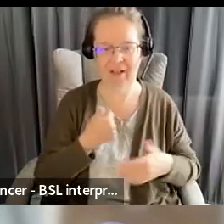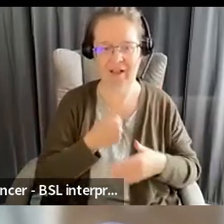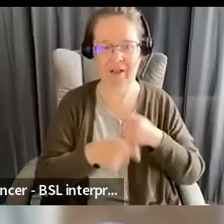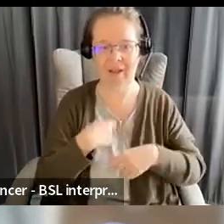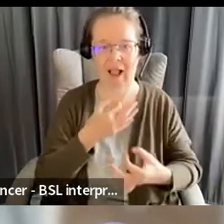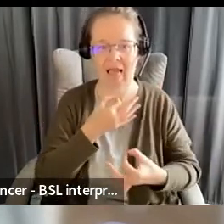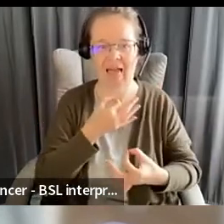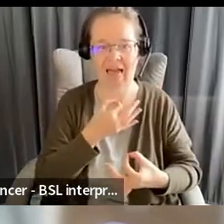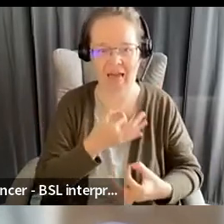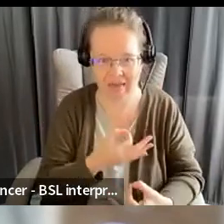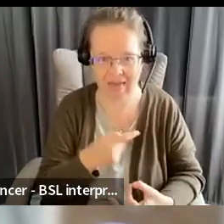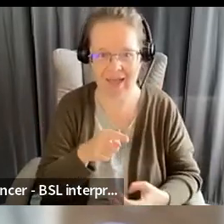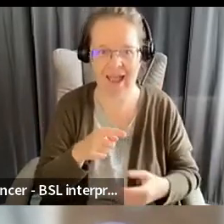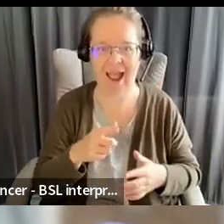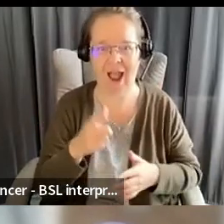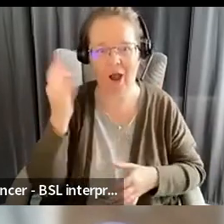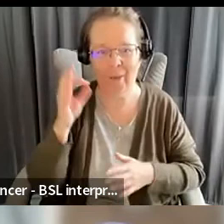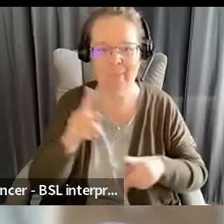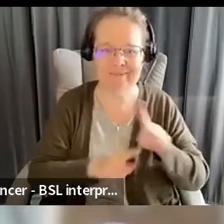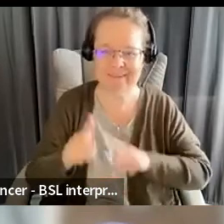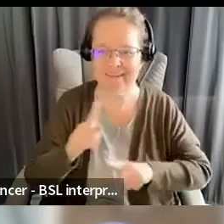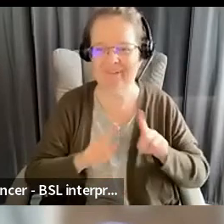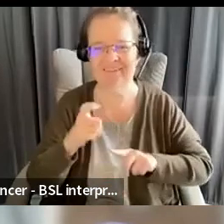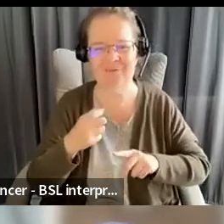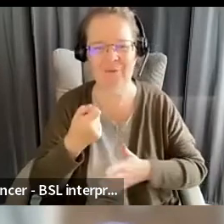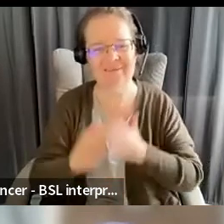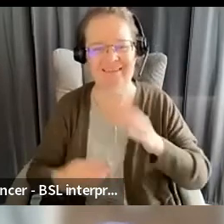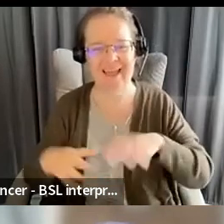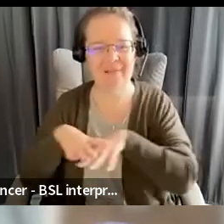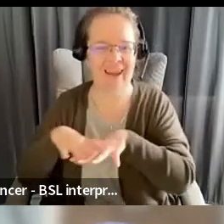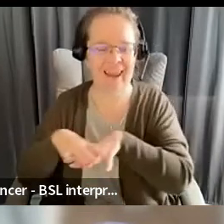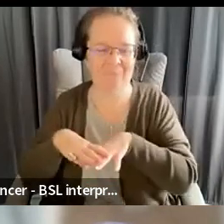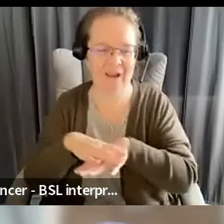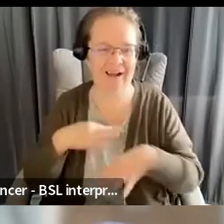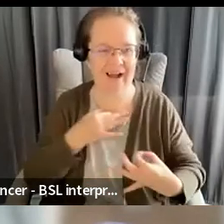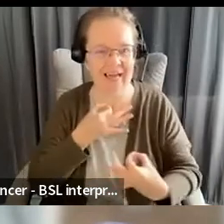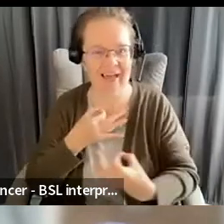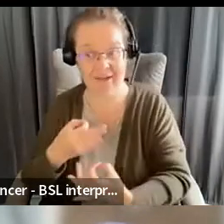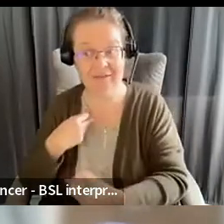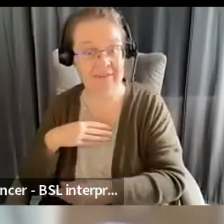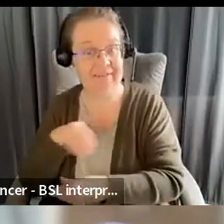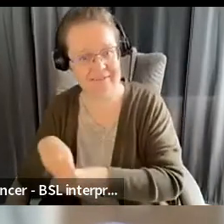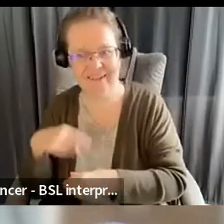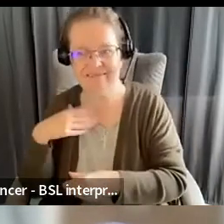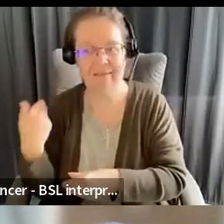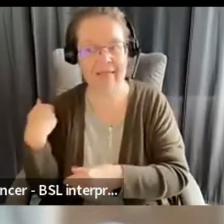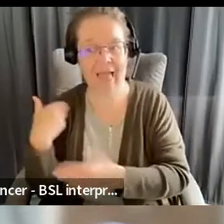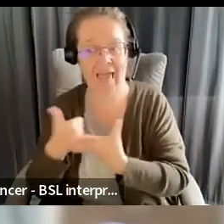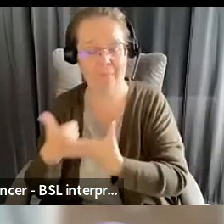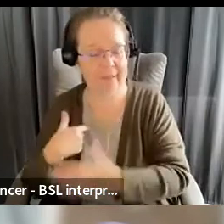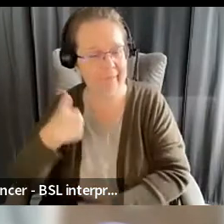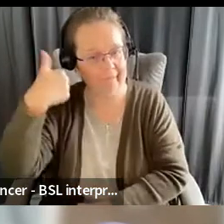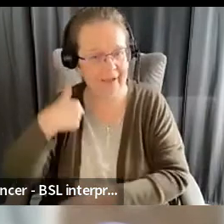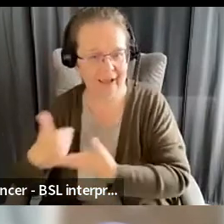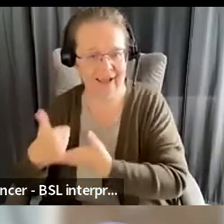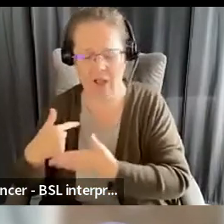committee meeting for disabled network, and I'm on it, and I get asked to help with things, which I'm